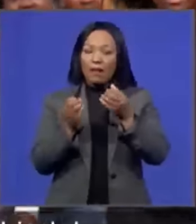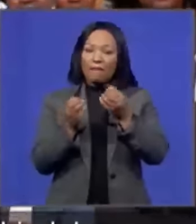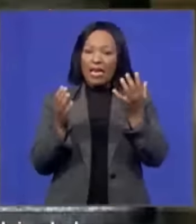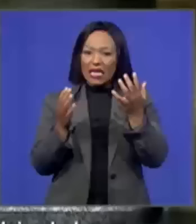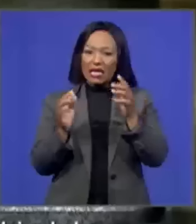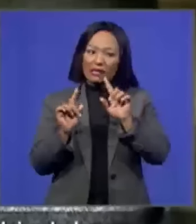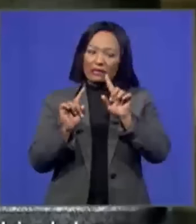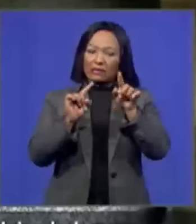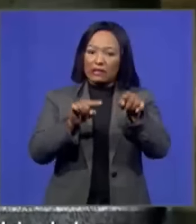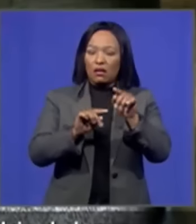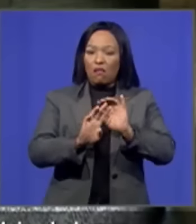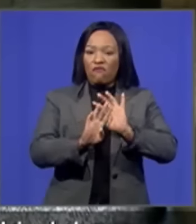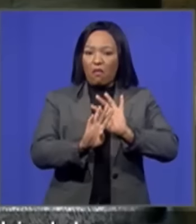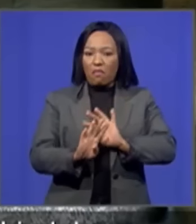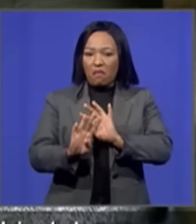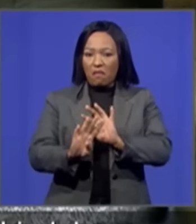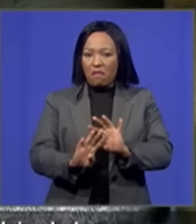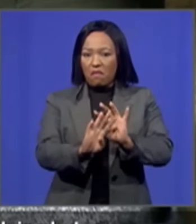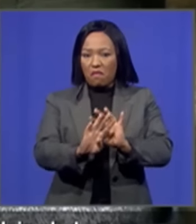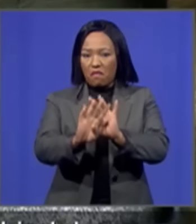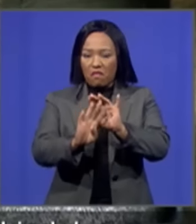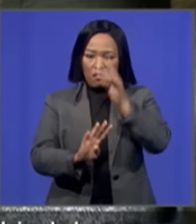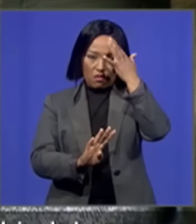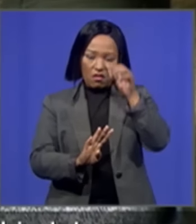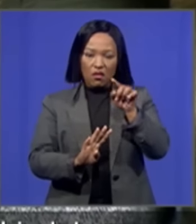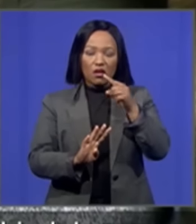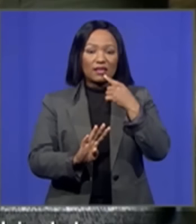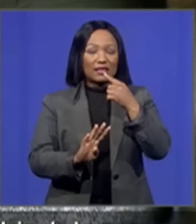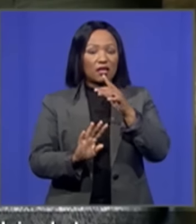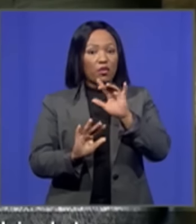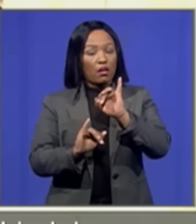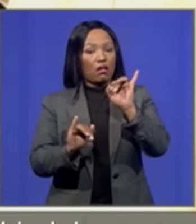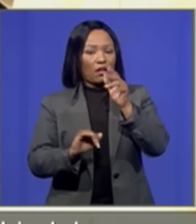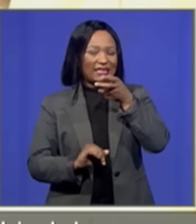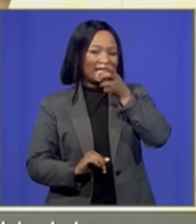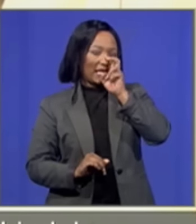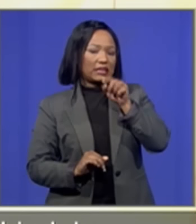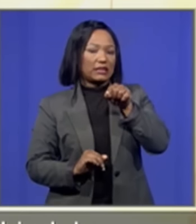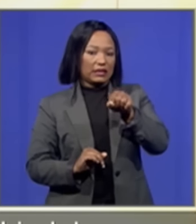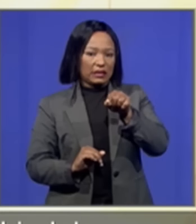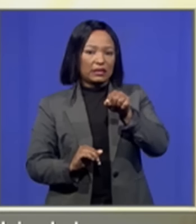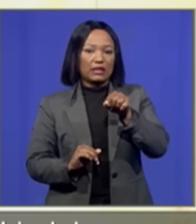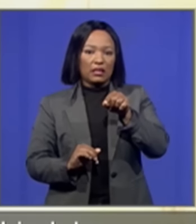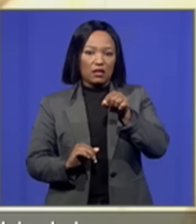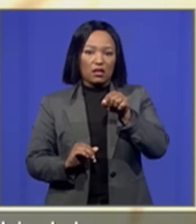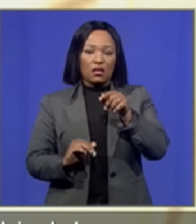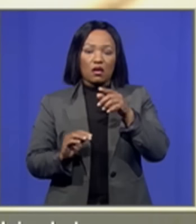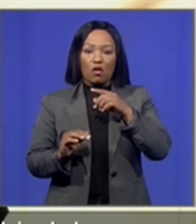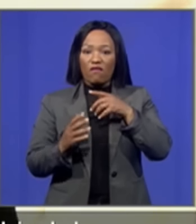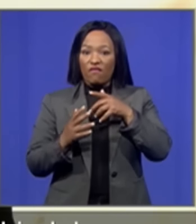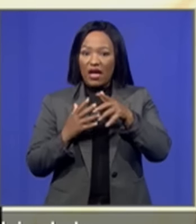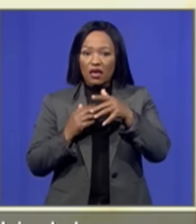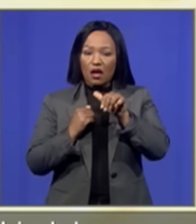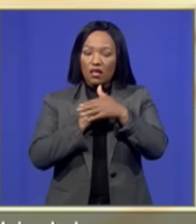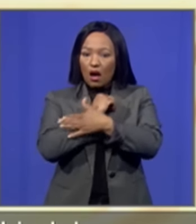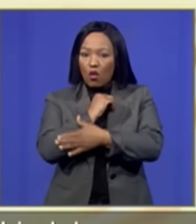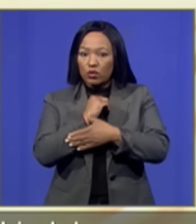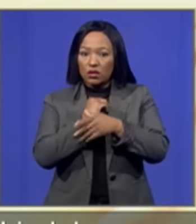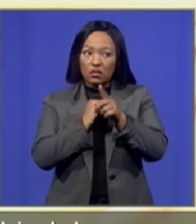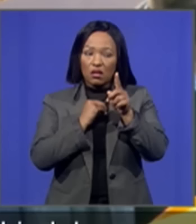mebileng puso e tsibogile ka gore e tla gagamatsa melao ya bofudugedi le go itlhaganedisa ditlhaeletsano le dinaga